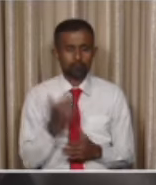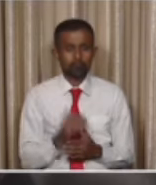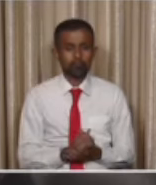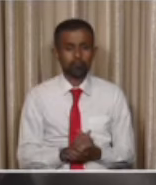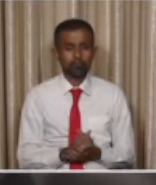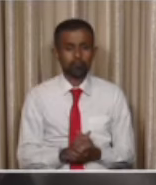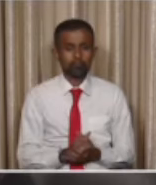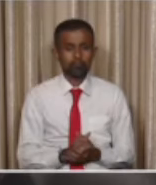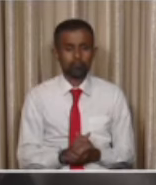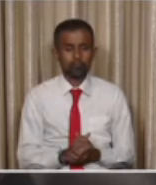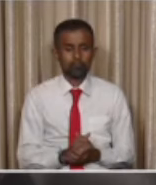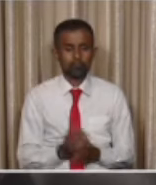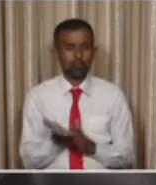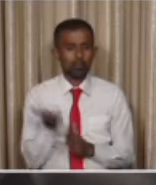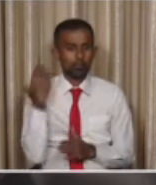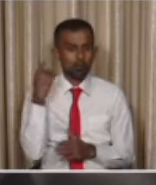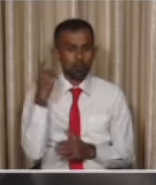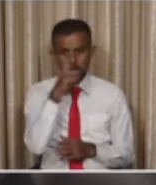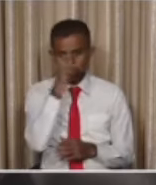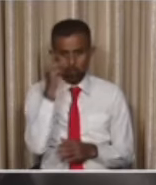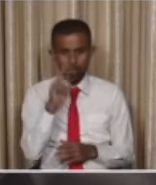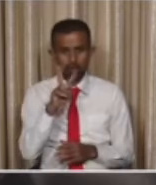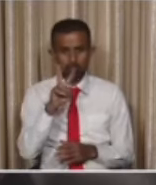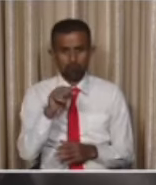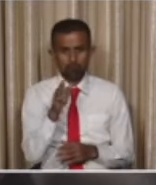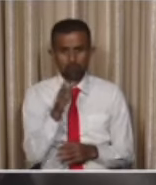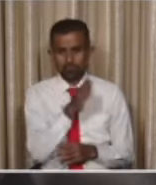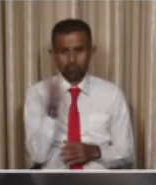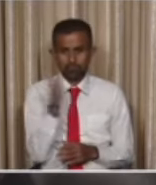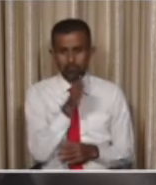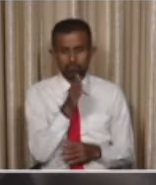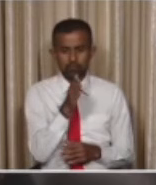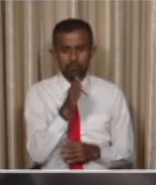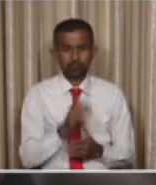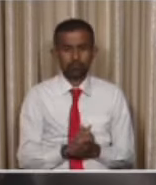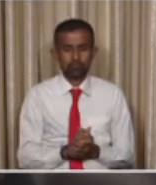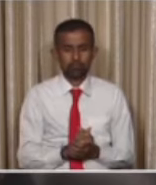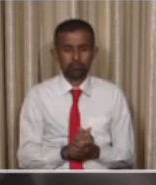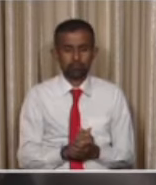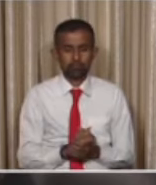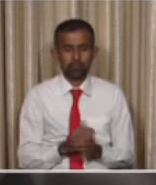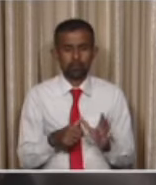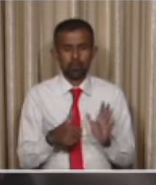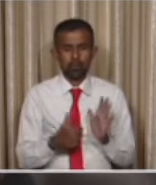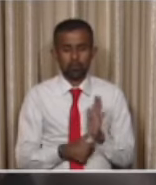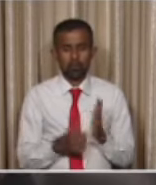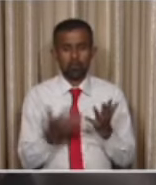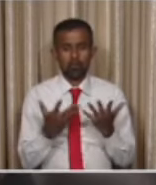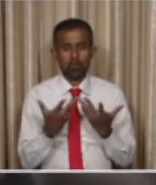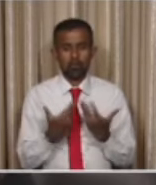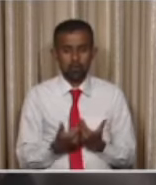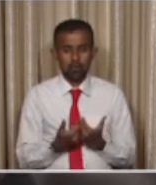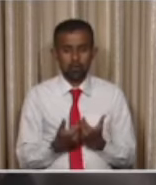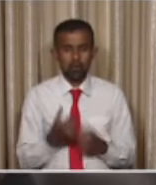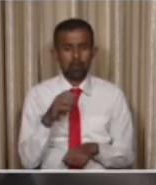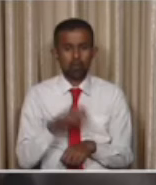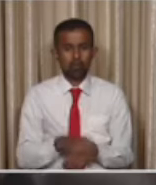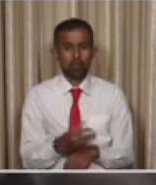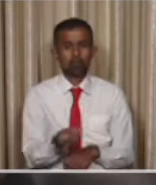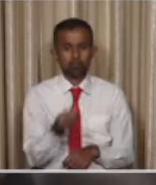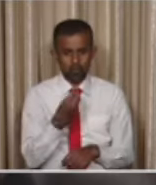months or so, mostly by your predecessor, who is a presidential candidate